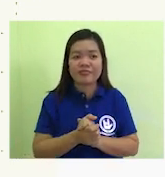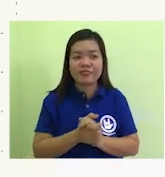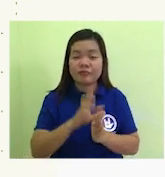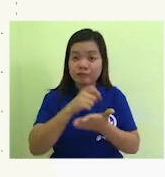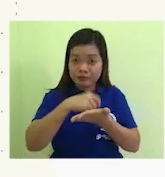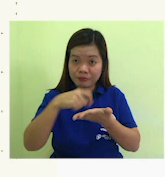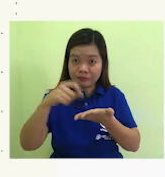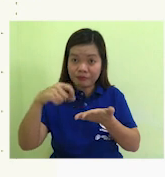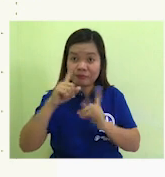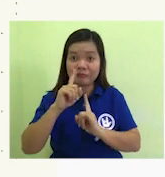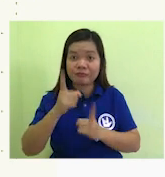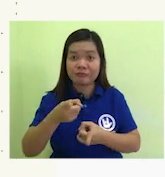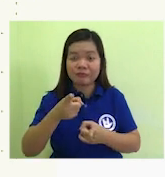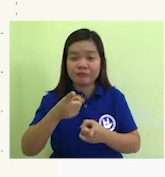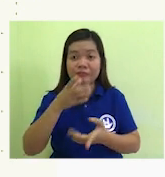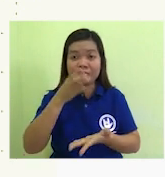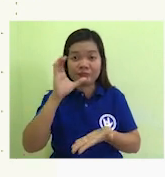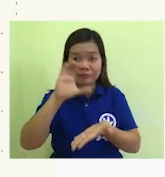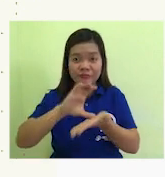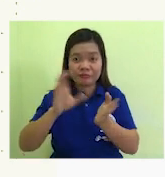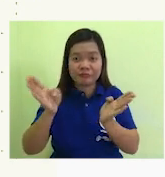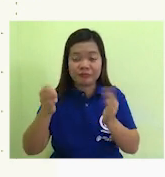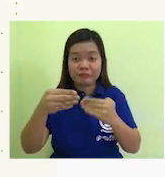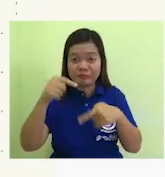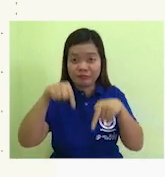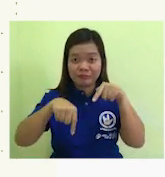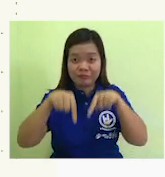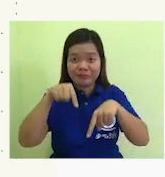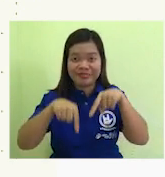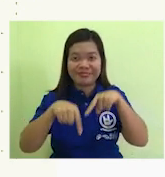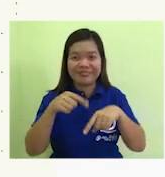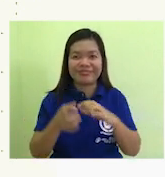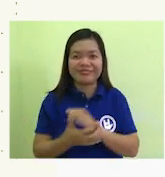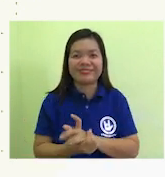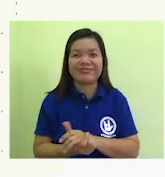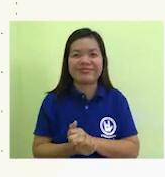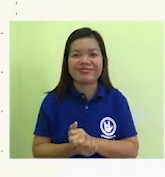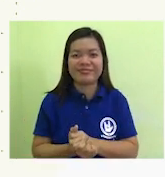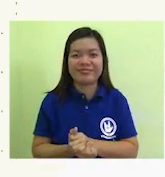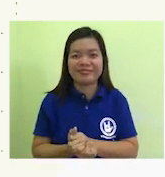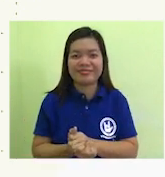You may write your answer in the comment section.